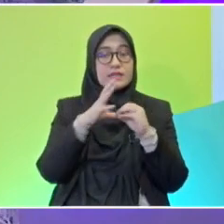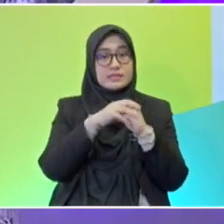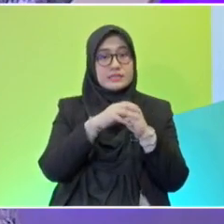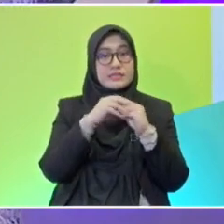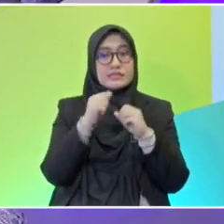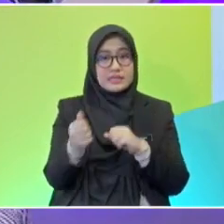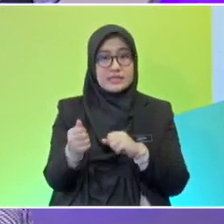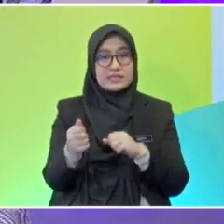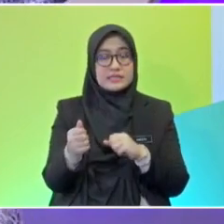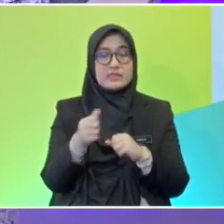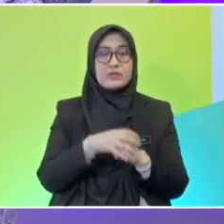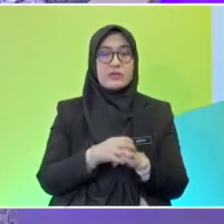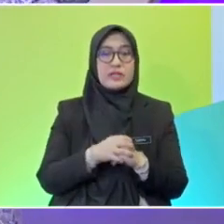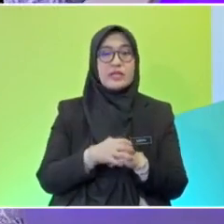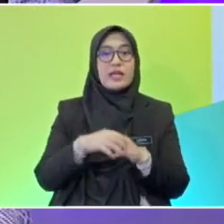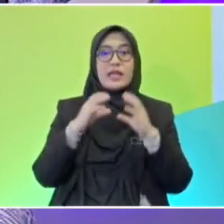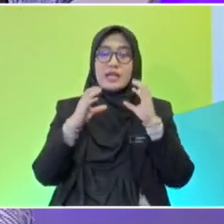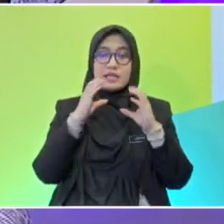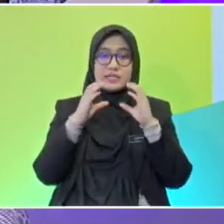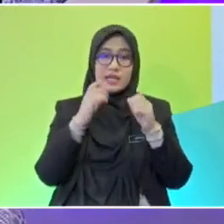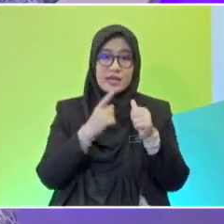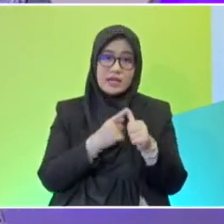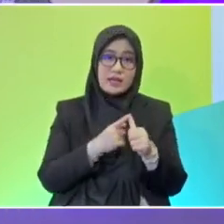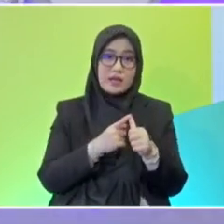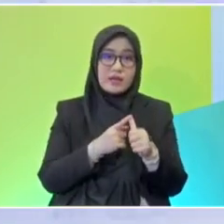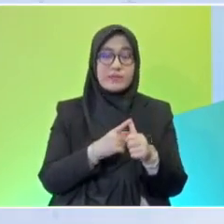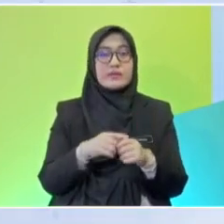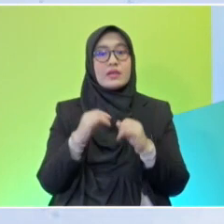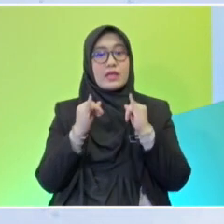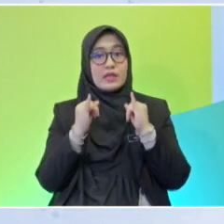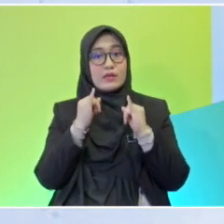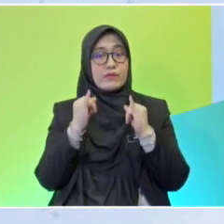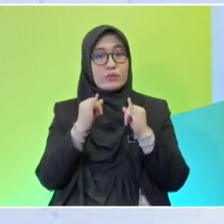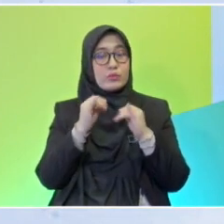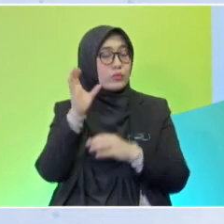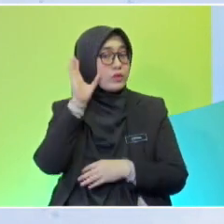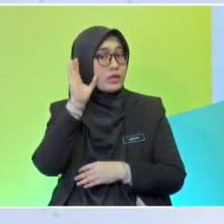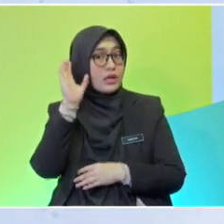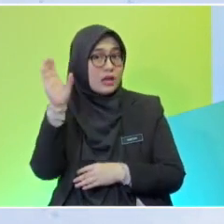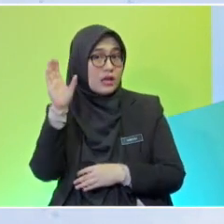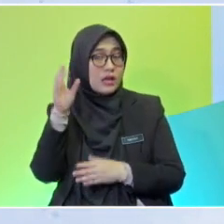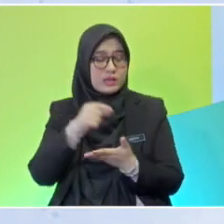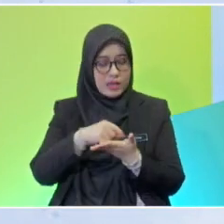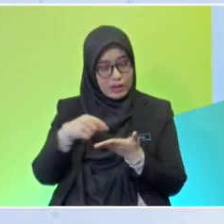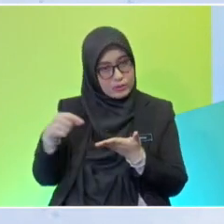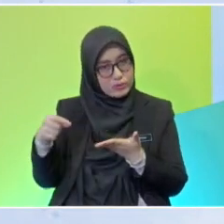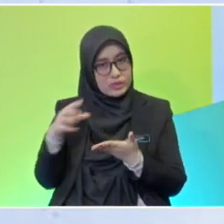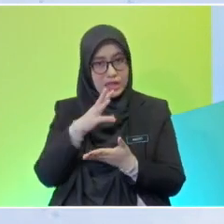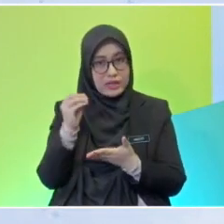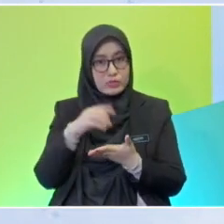the learning standard. I will show you an example. So for example, for listening, we have got 3 content standards,